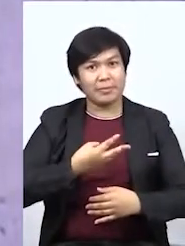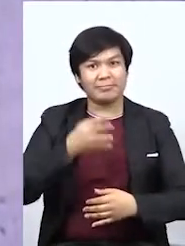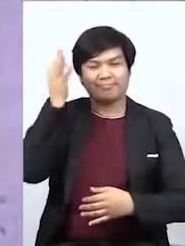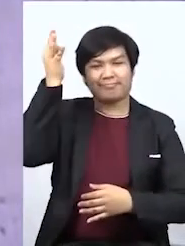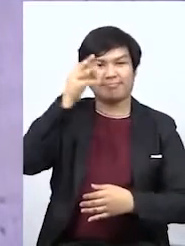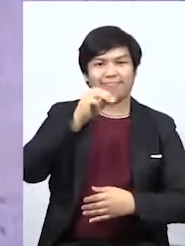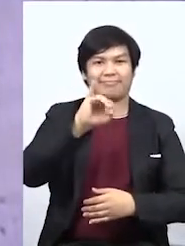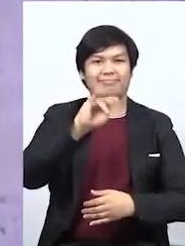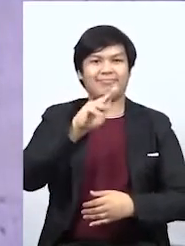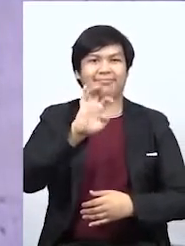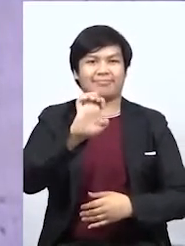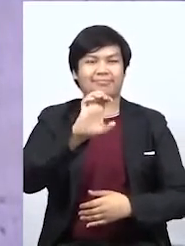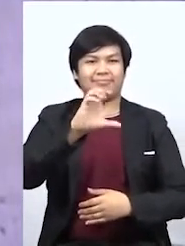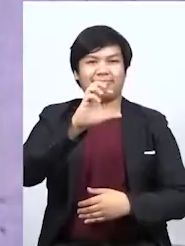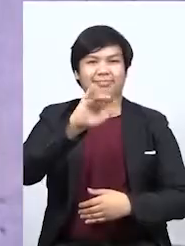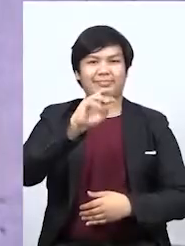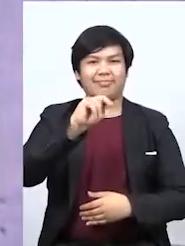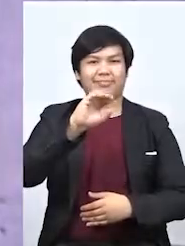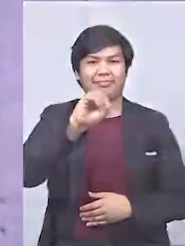Mike